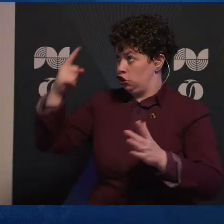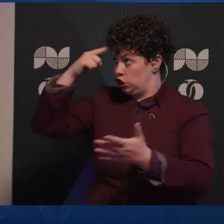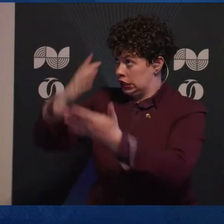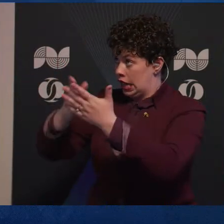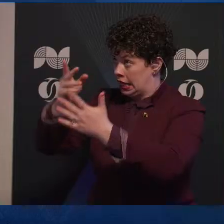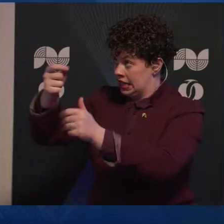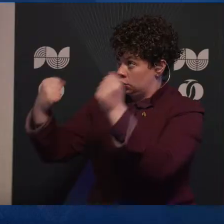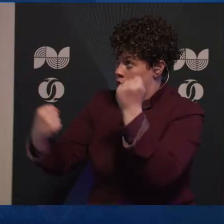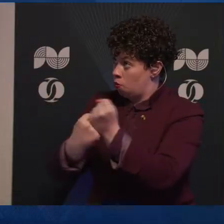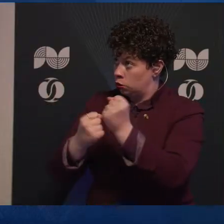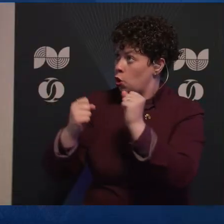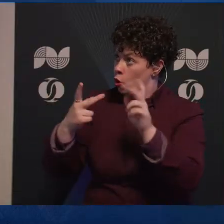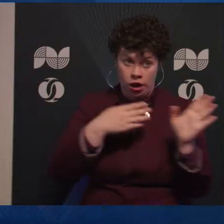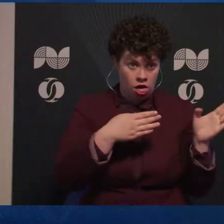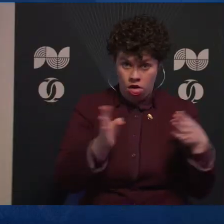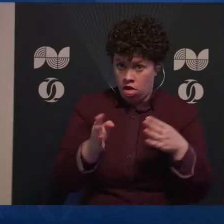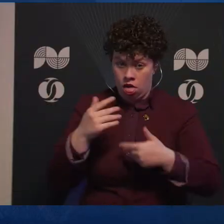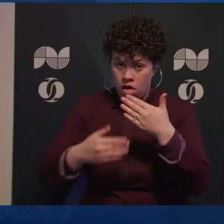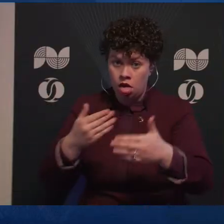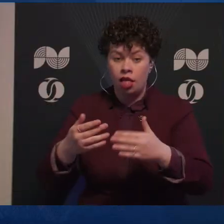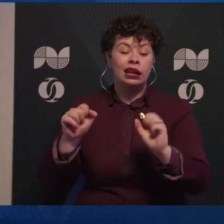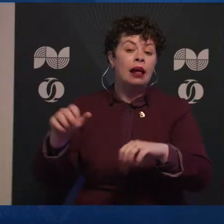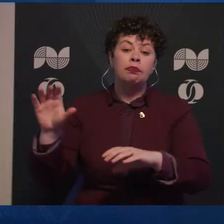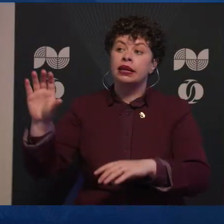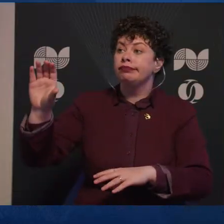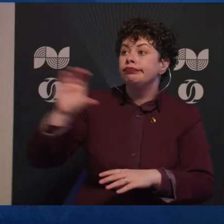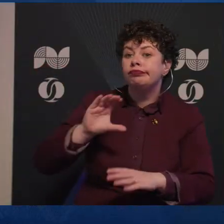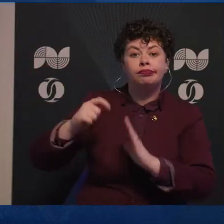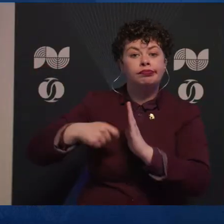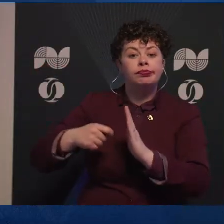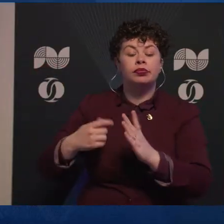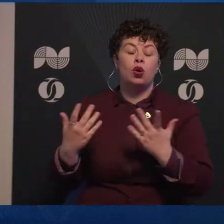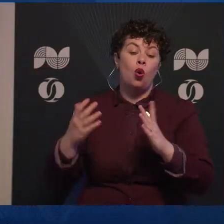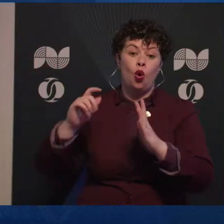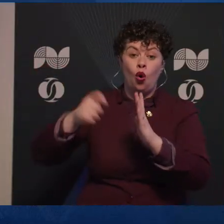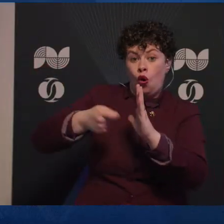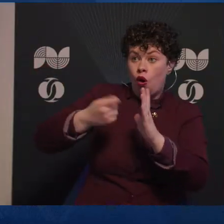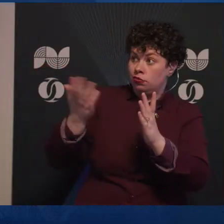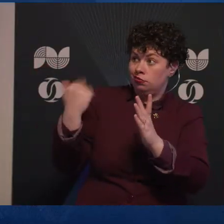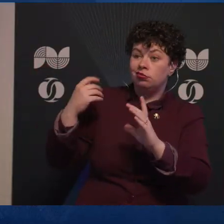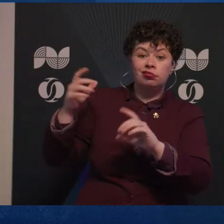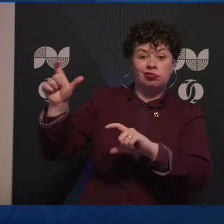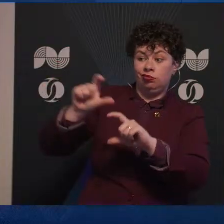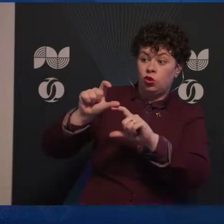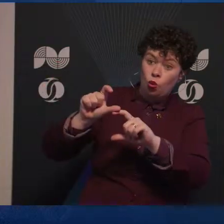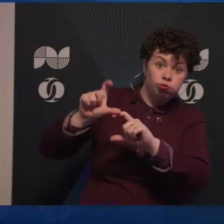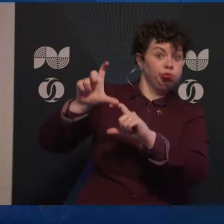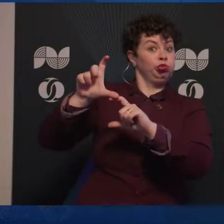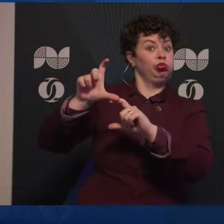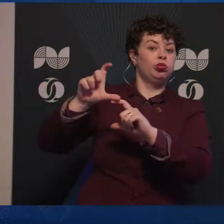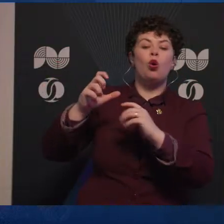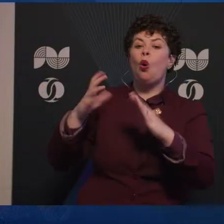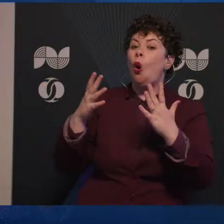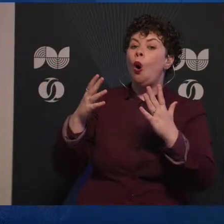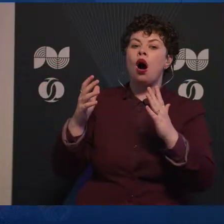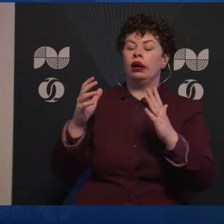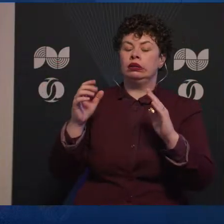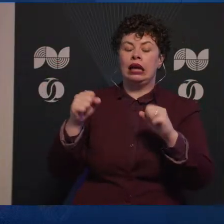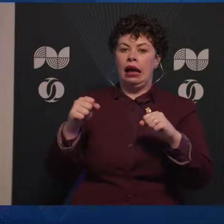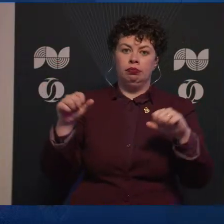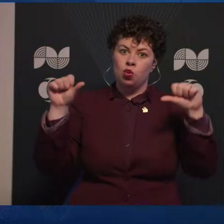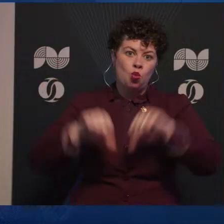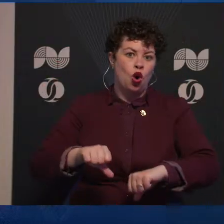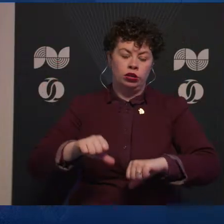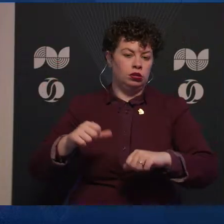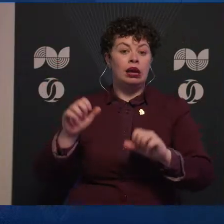be another subsidies raise, a point also made by Beata in her first answer, or it can be worse. It can be tariffs,